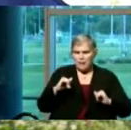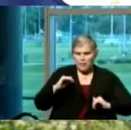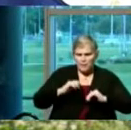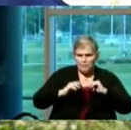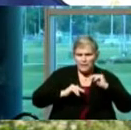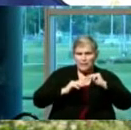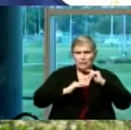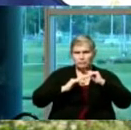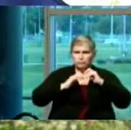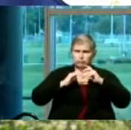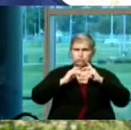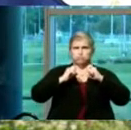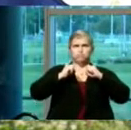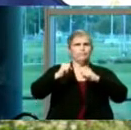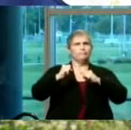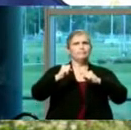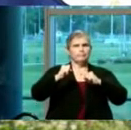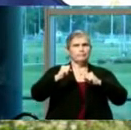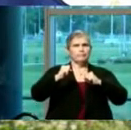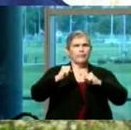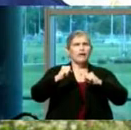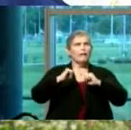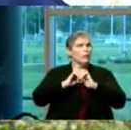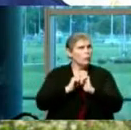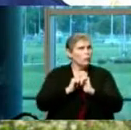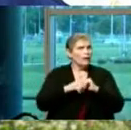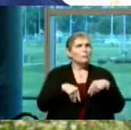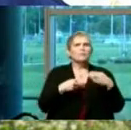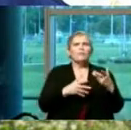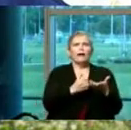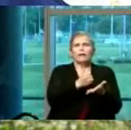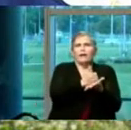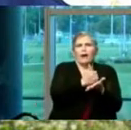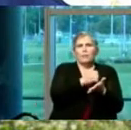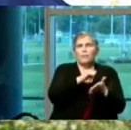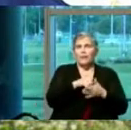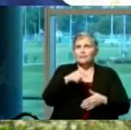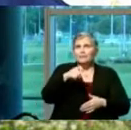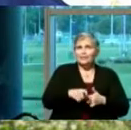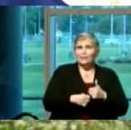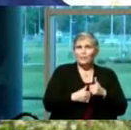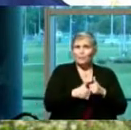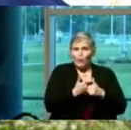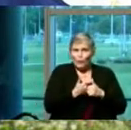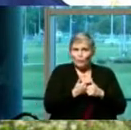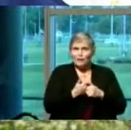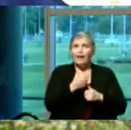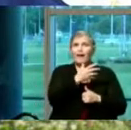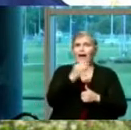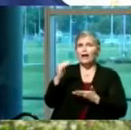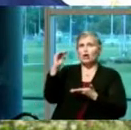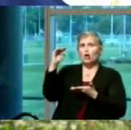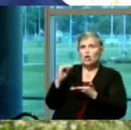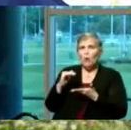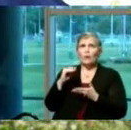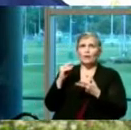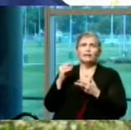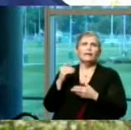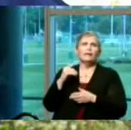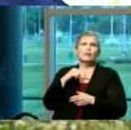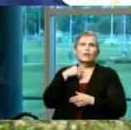fairer, more resilient, by providing the help that is needed most and by lowering the threats of climate